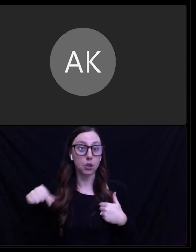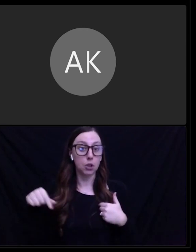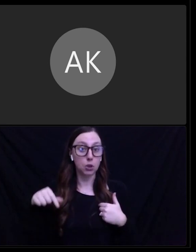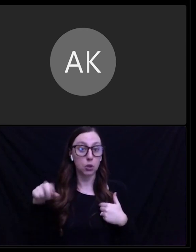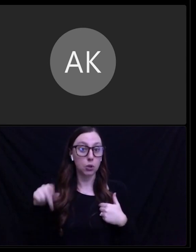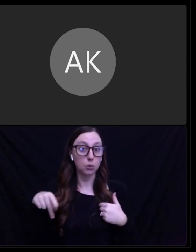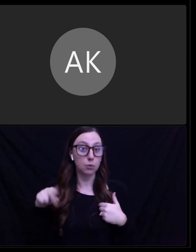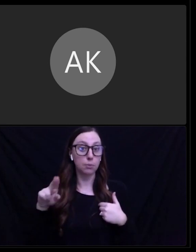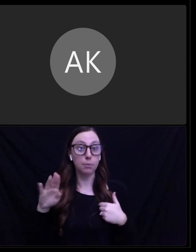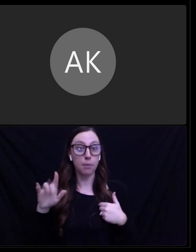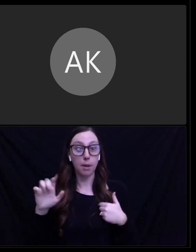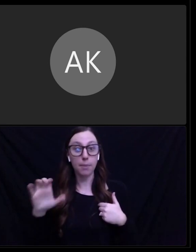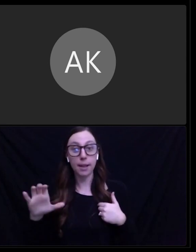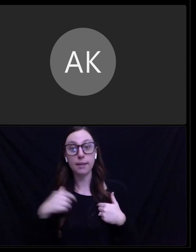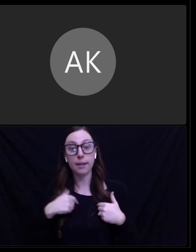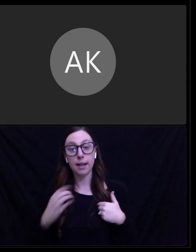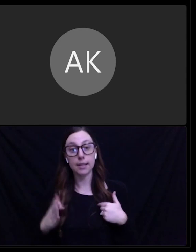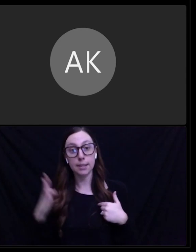my absentee.